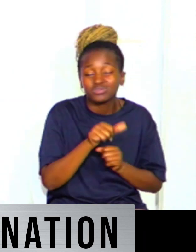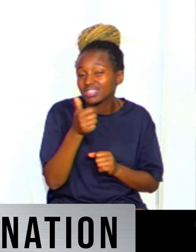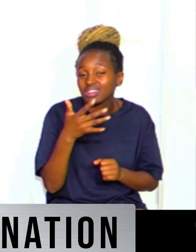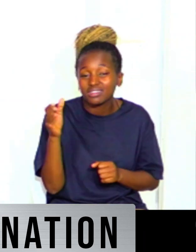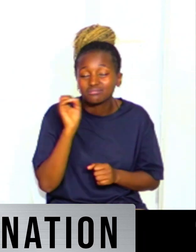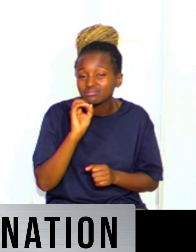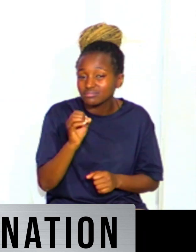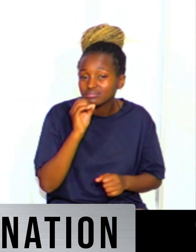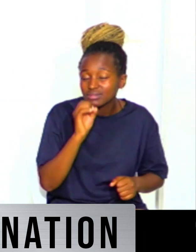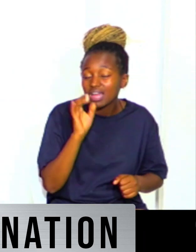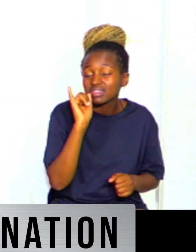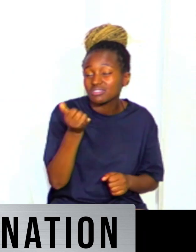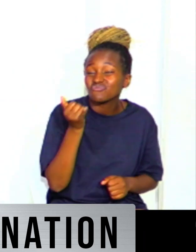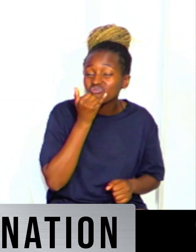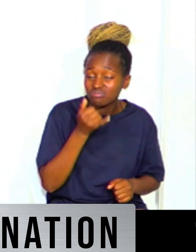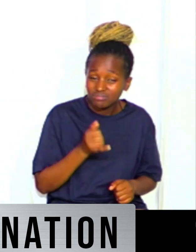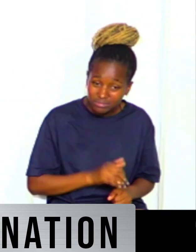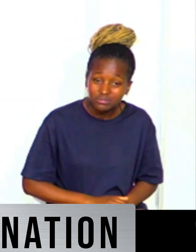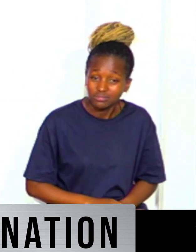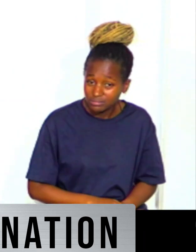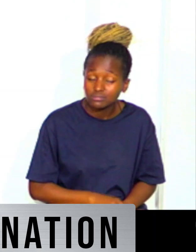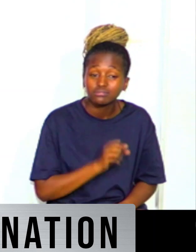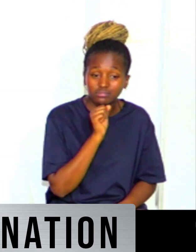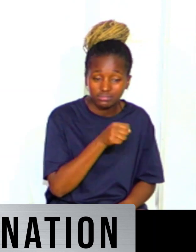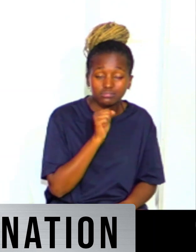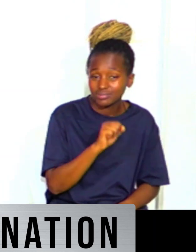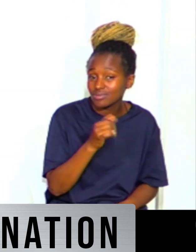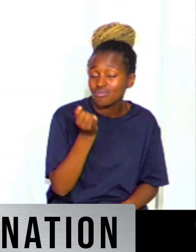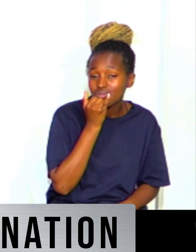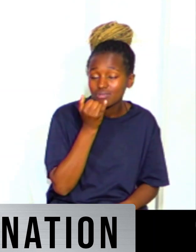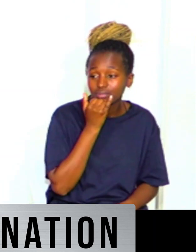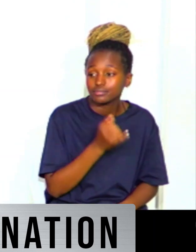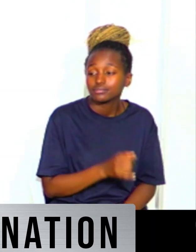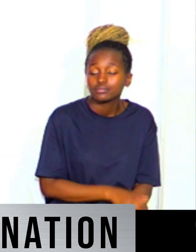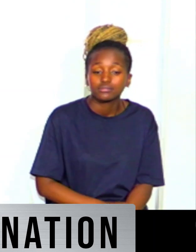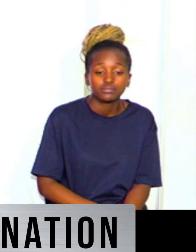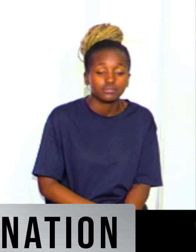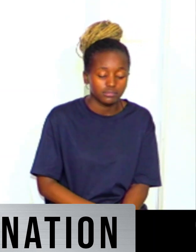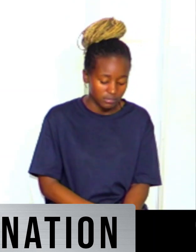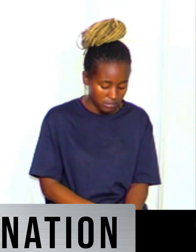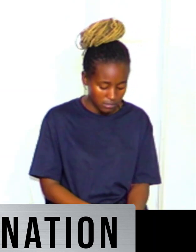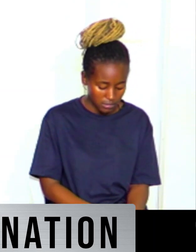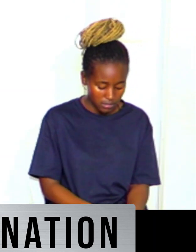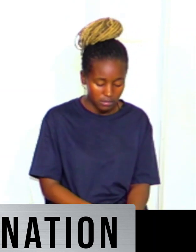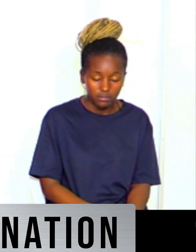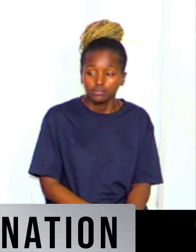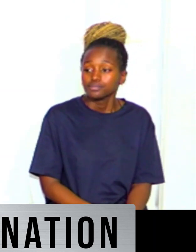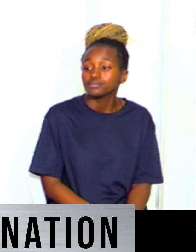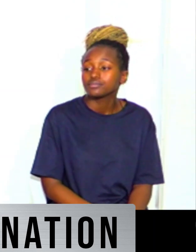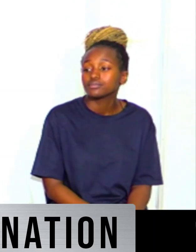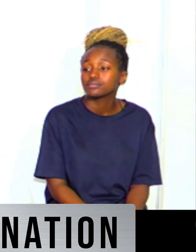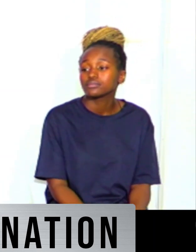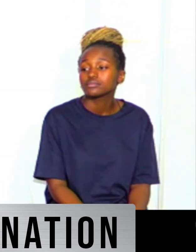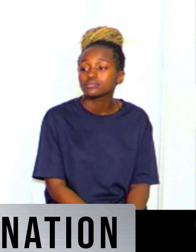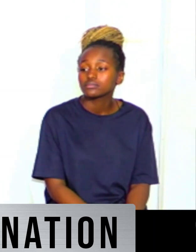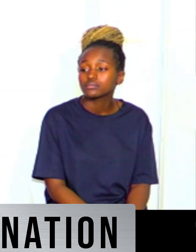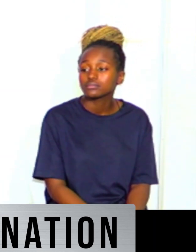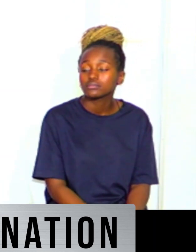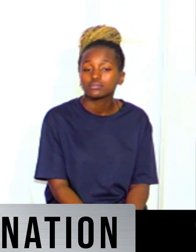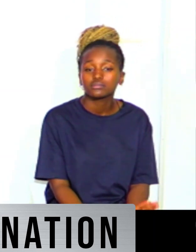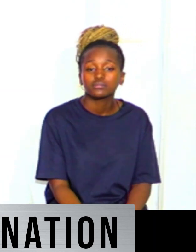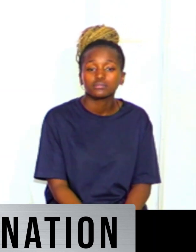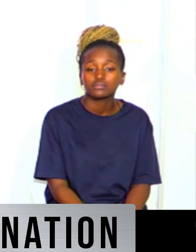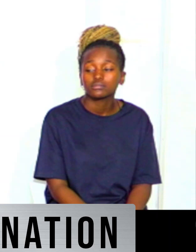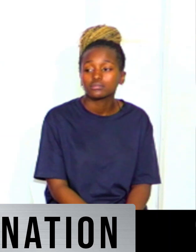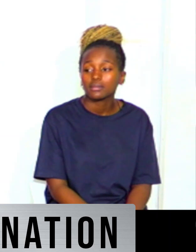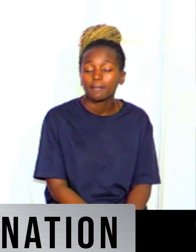But is it really wrong, Jeffrey, to do that kind of business? It is very wrong because when you go to parliament unasema ya kwamba the time wakibeba hii